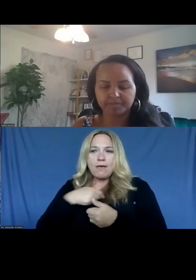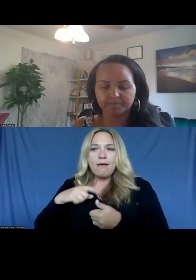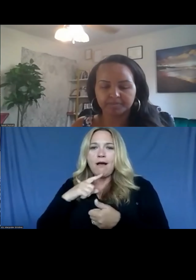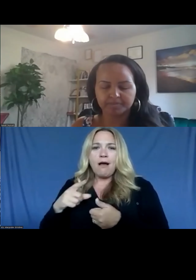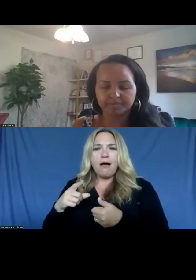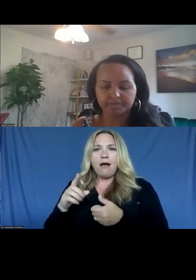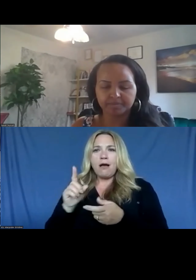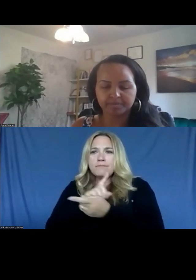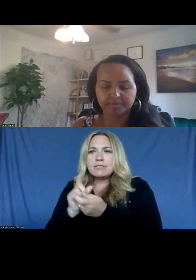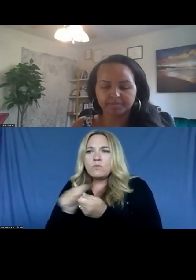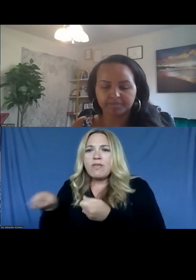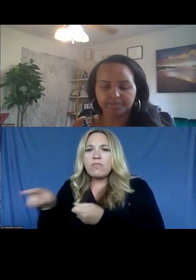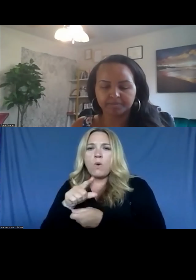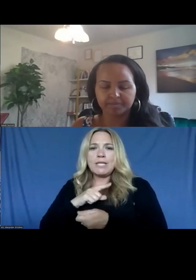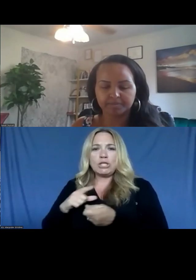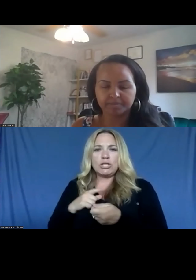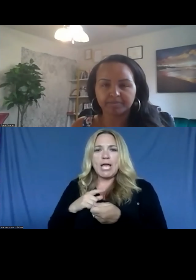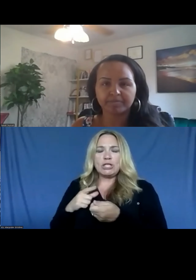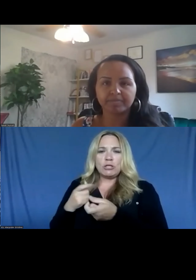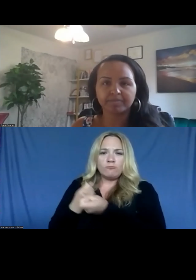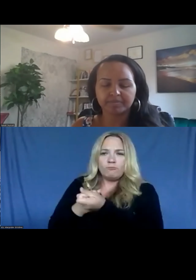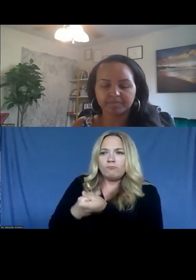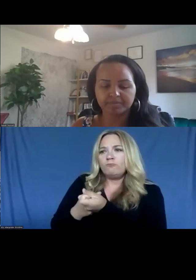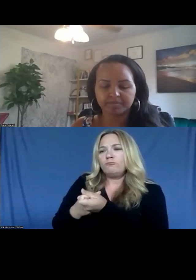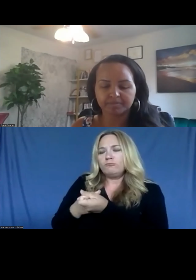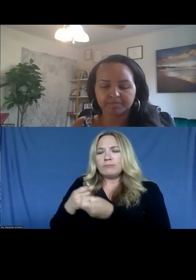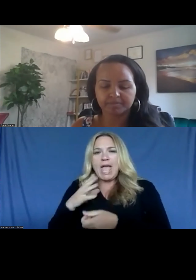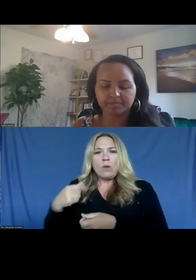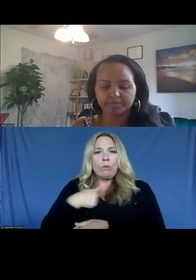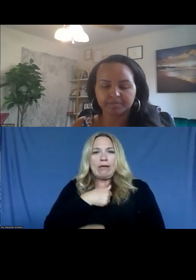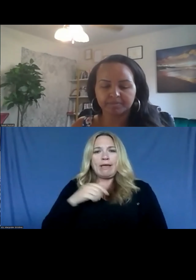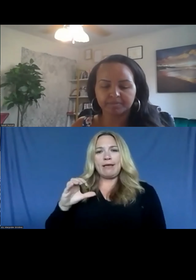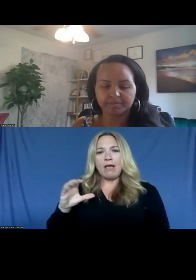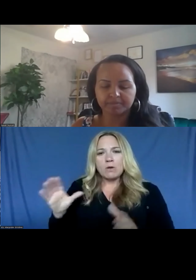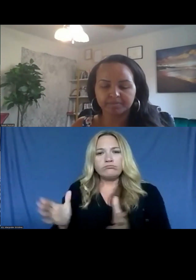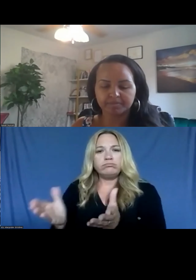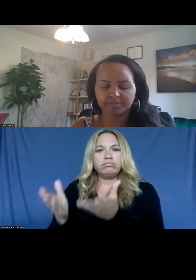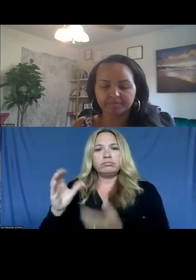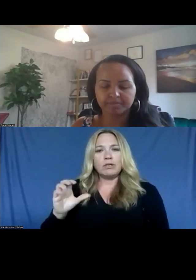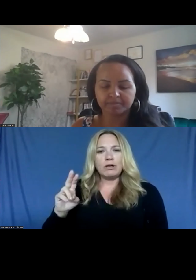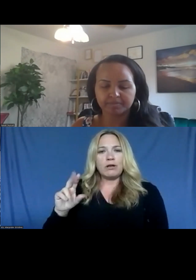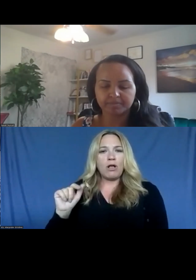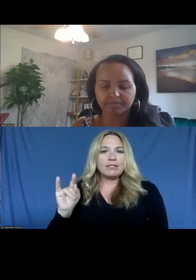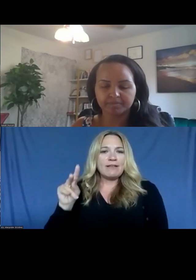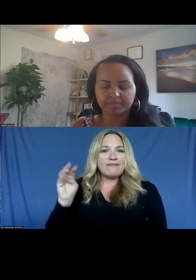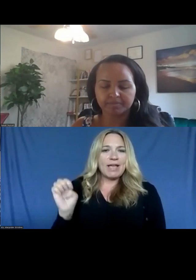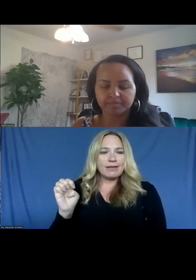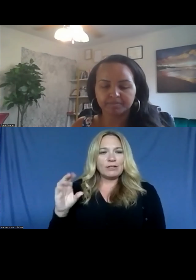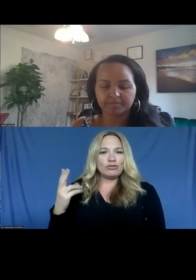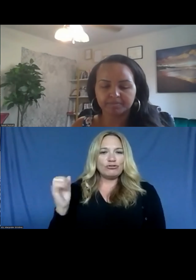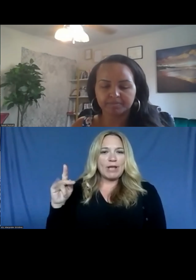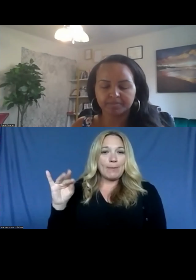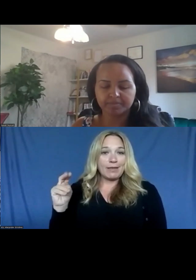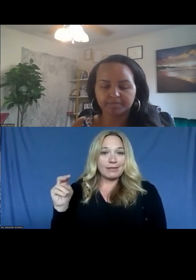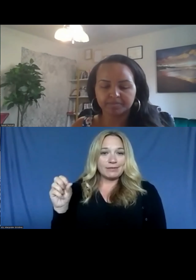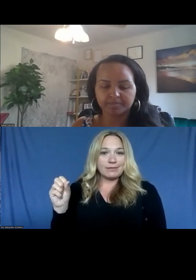All those things are really important. And I want to come back to the cultivating champions, because that's an important piece. But for right now, in this moment in time, this